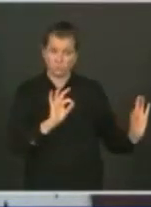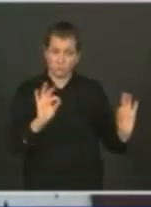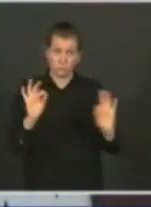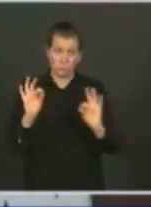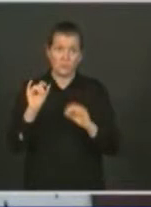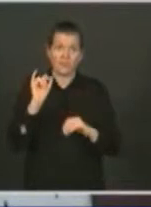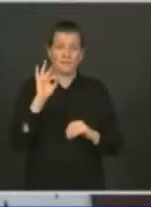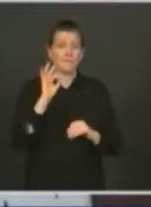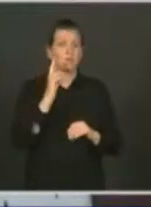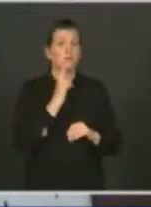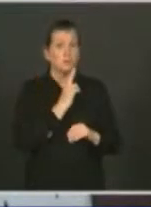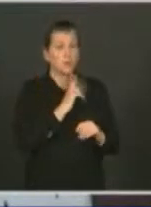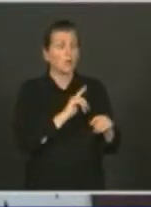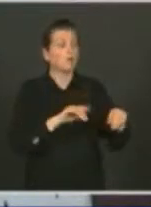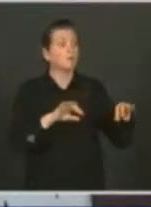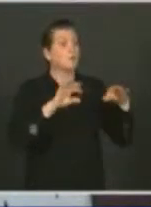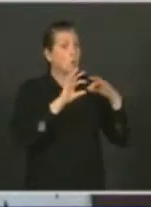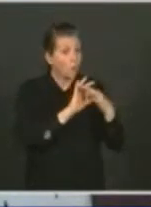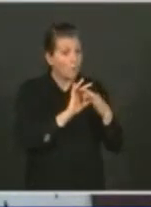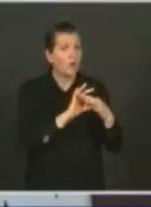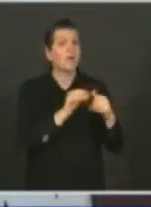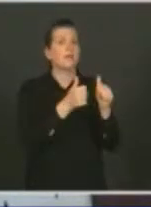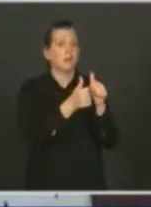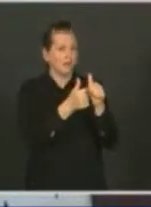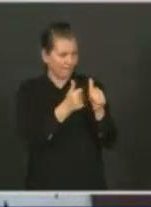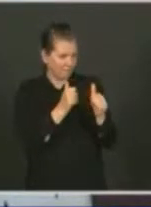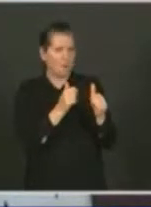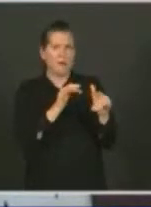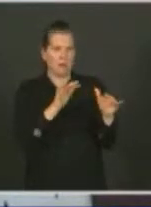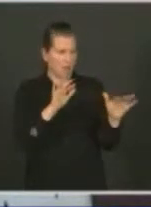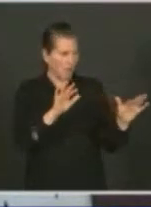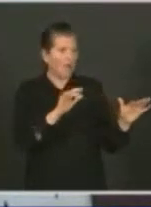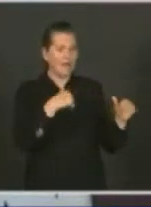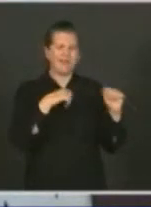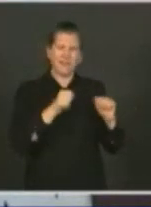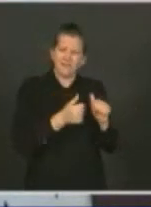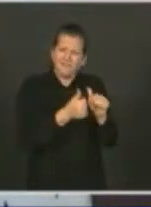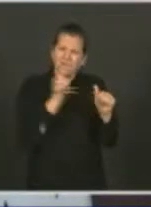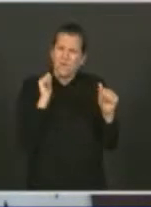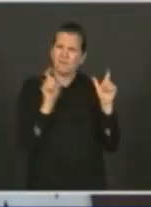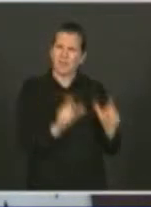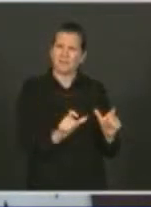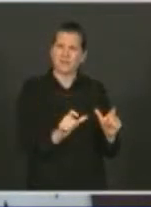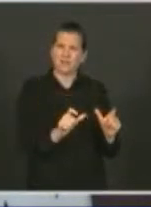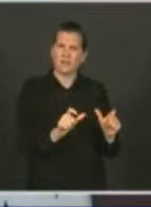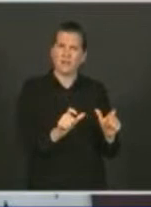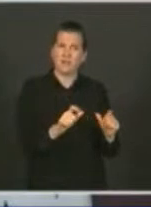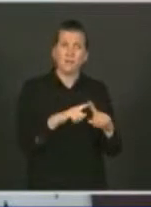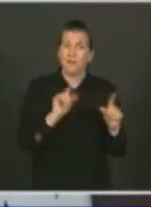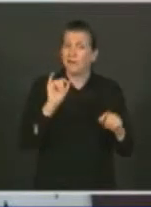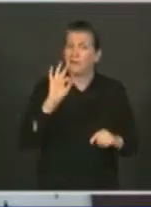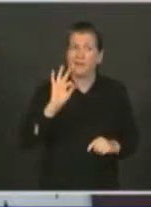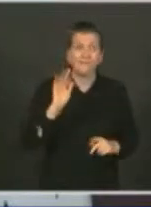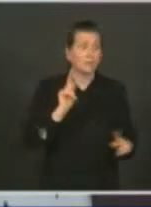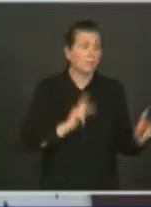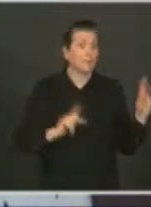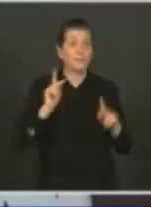then we can avoid a lockdown. The truth of it is, if there's no reason to go out, the stores will close, restaurants will be